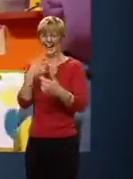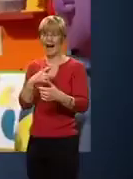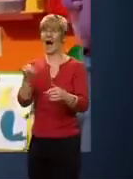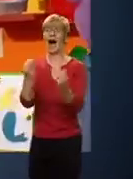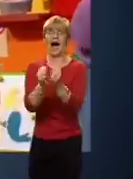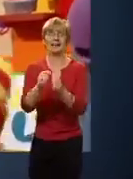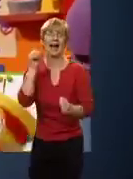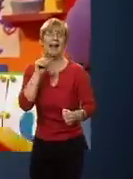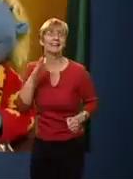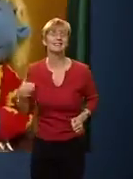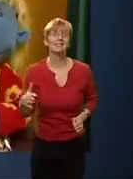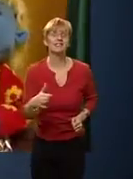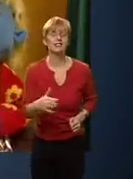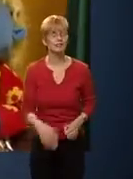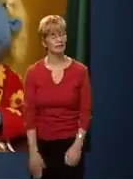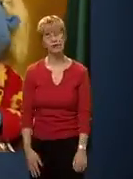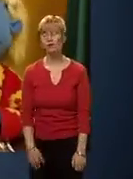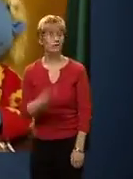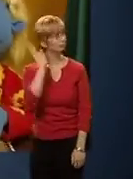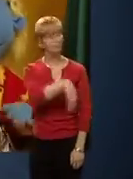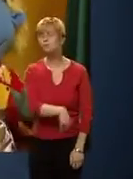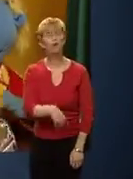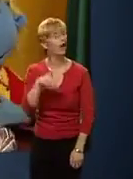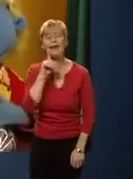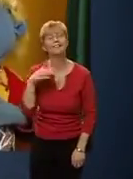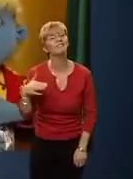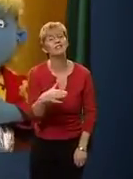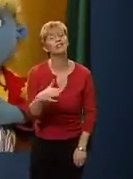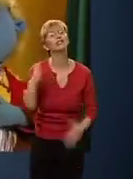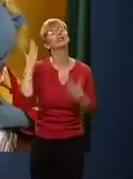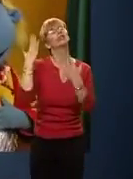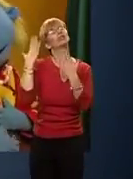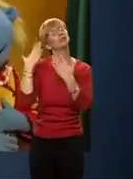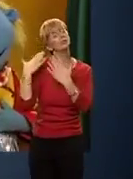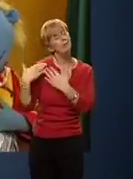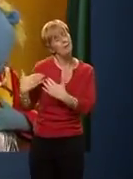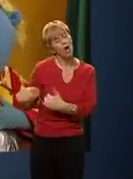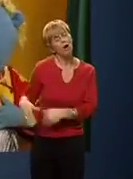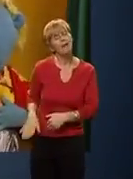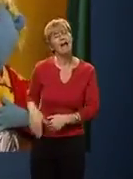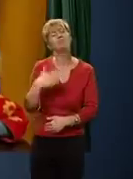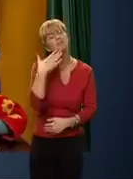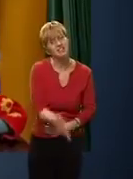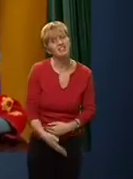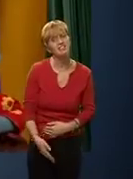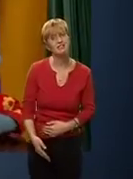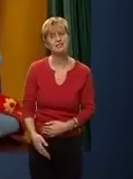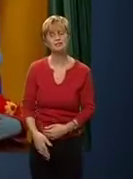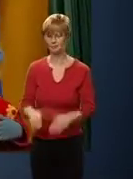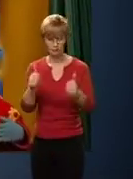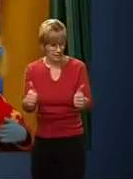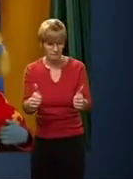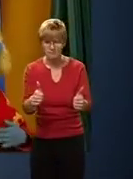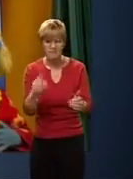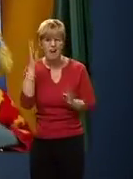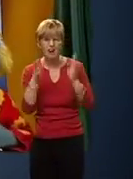a ladyfish. But it isn't a ladyfish, Jake, please. It's a mermaid. So, Milo, do